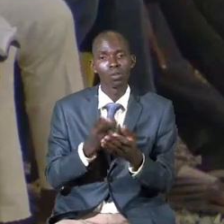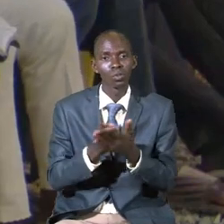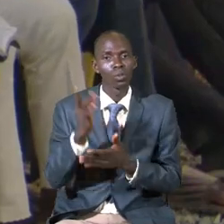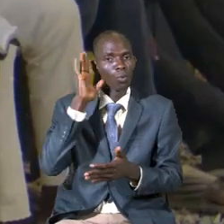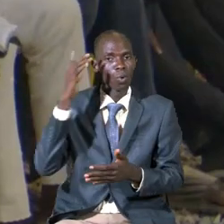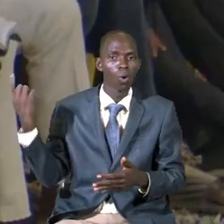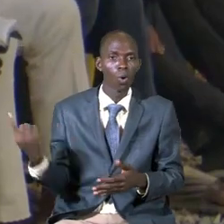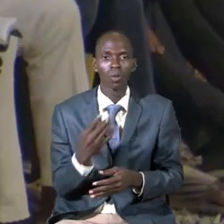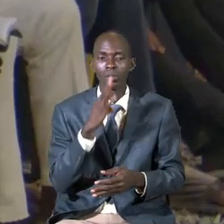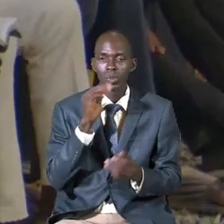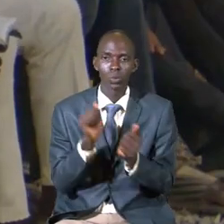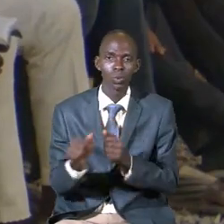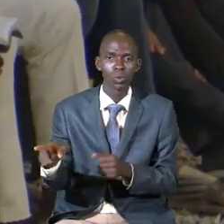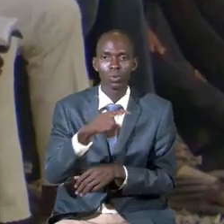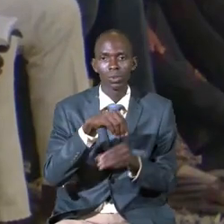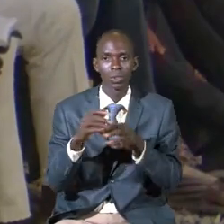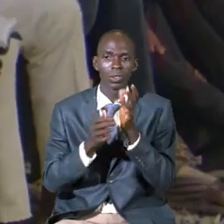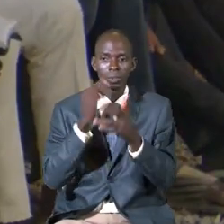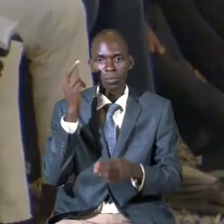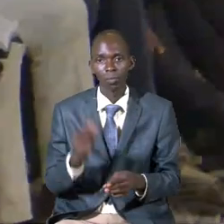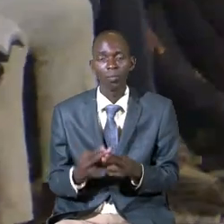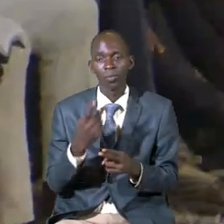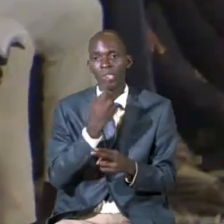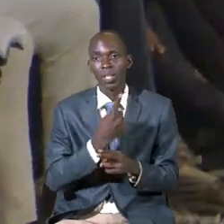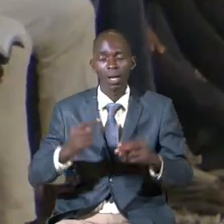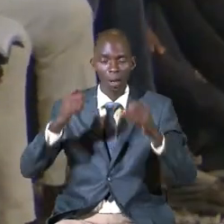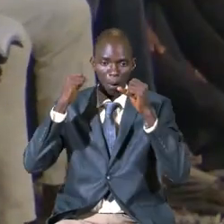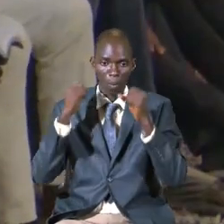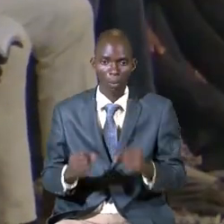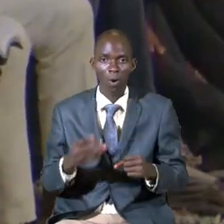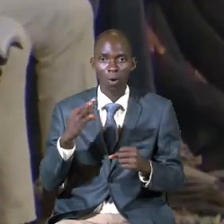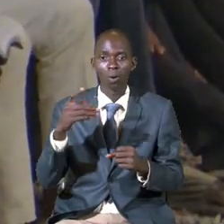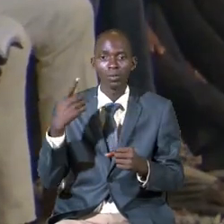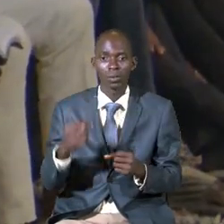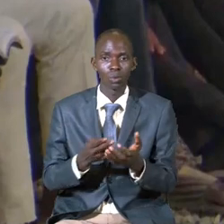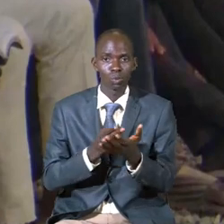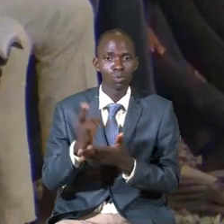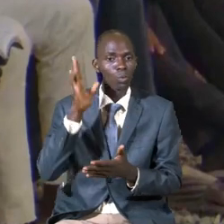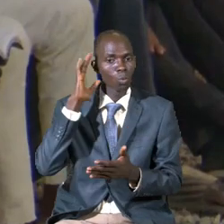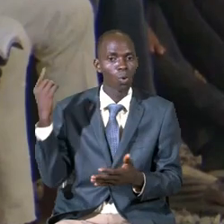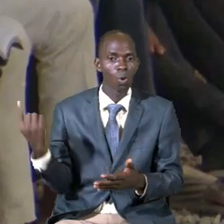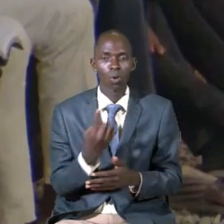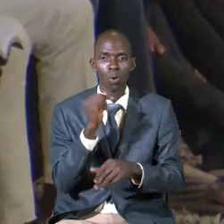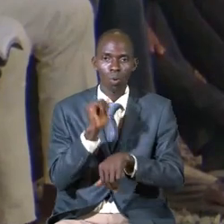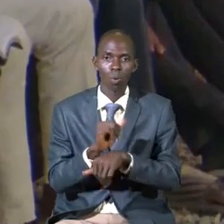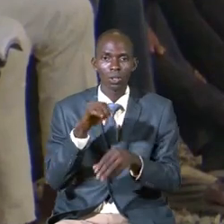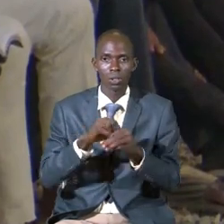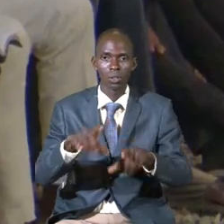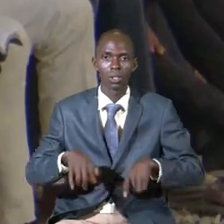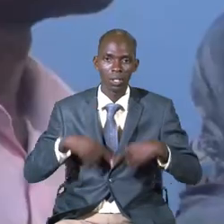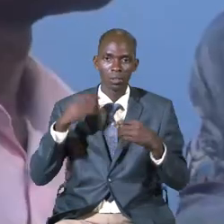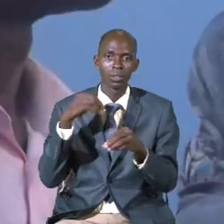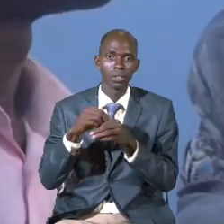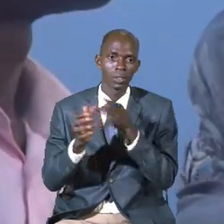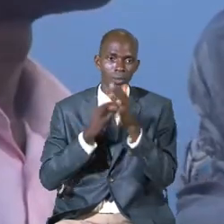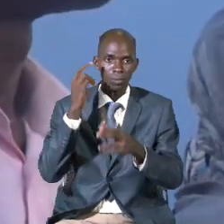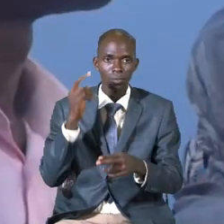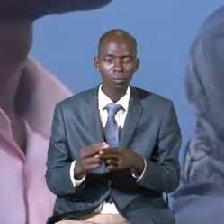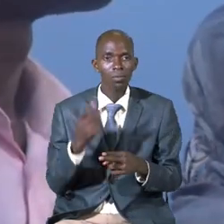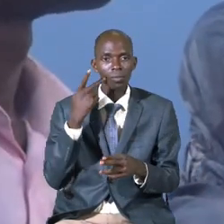with you the power of the truth will always work in your life look at that